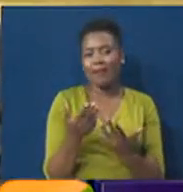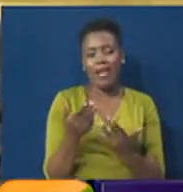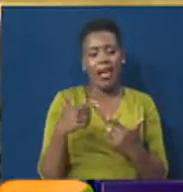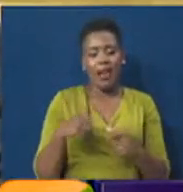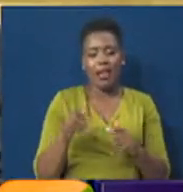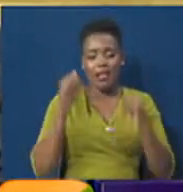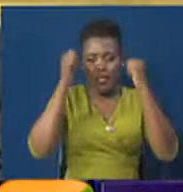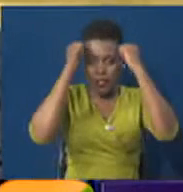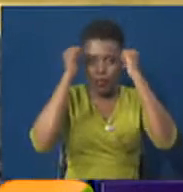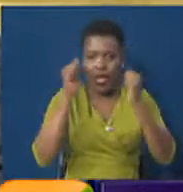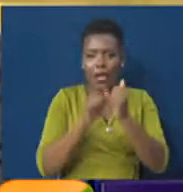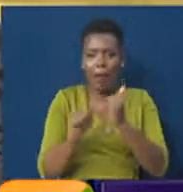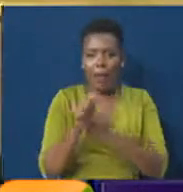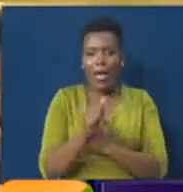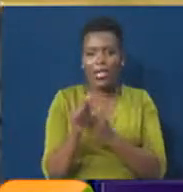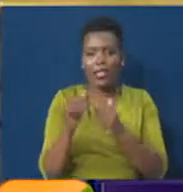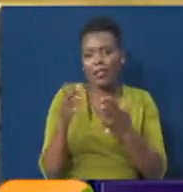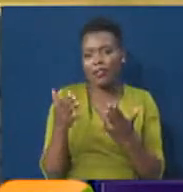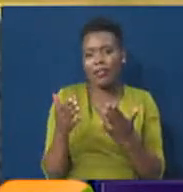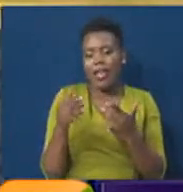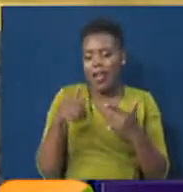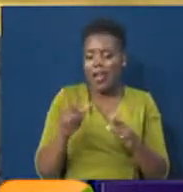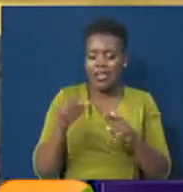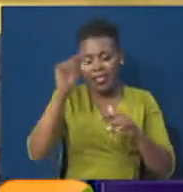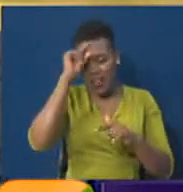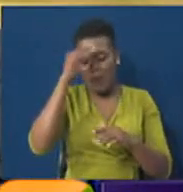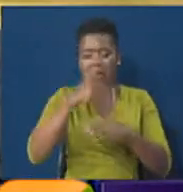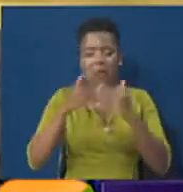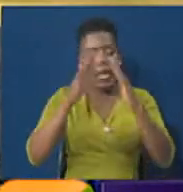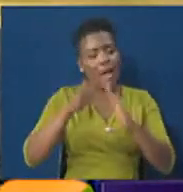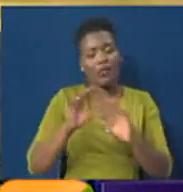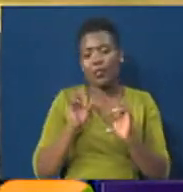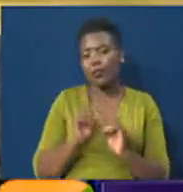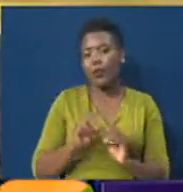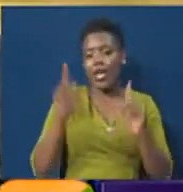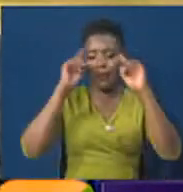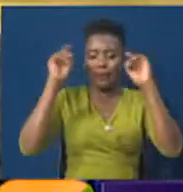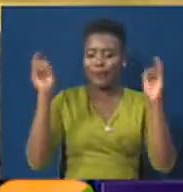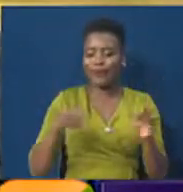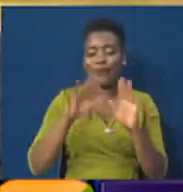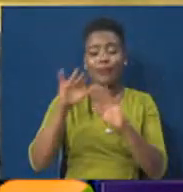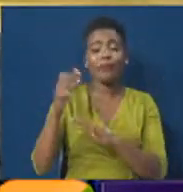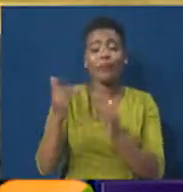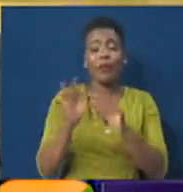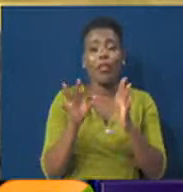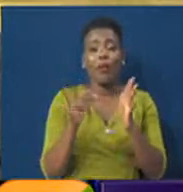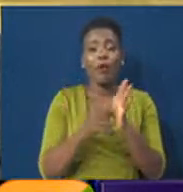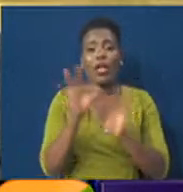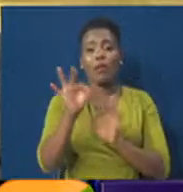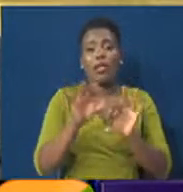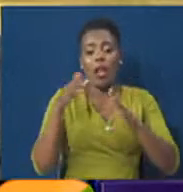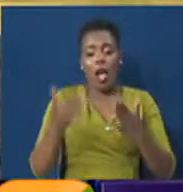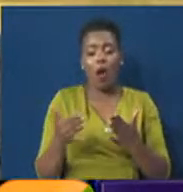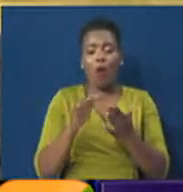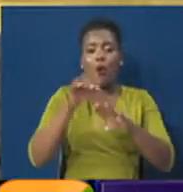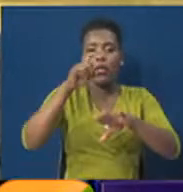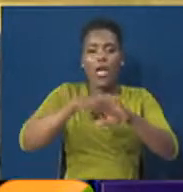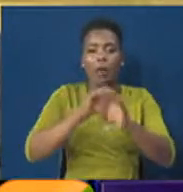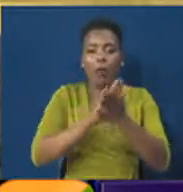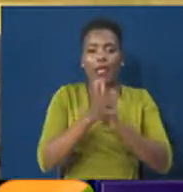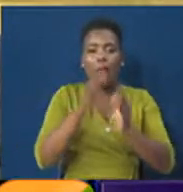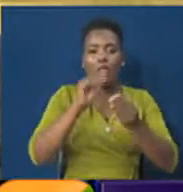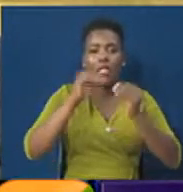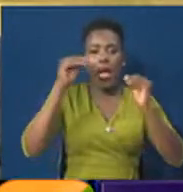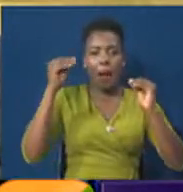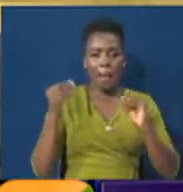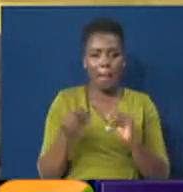at 40%. So let them build houses anyway. So the point I'm trying to highlight here, and we've said that time without number,